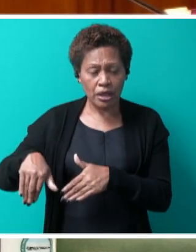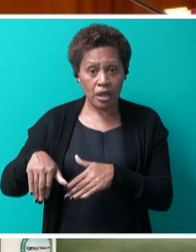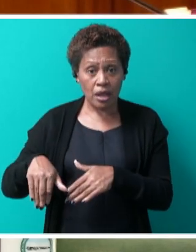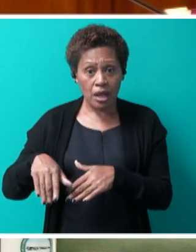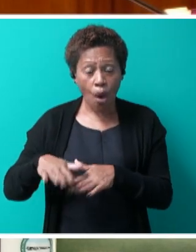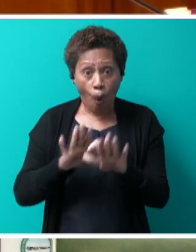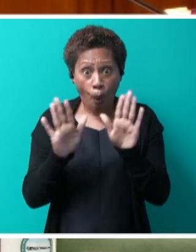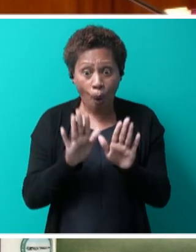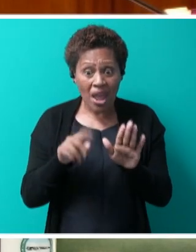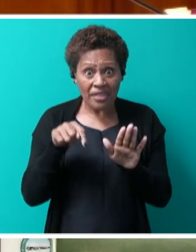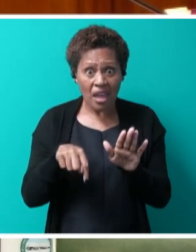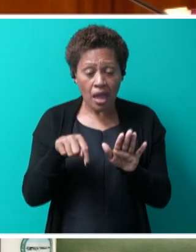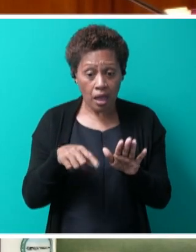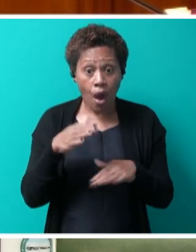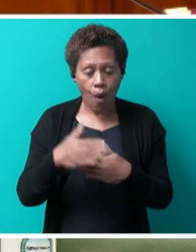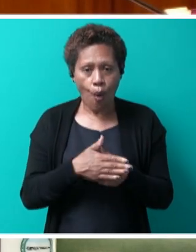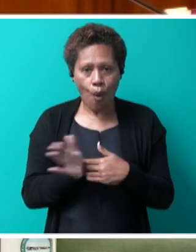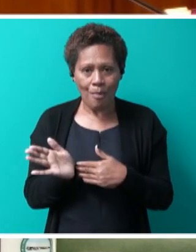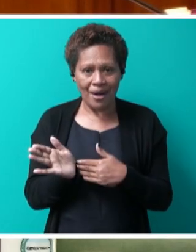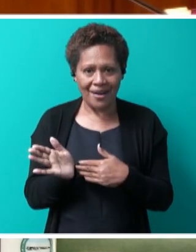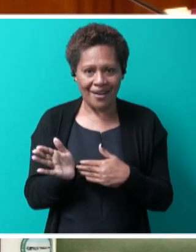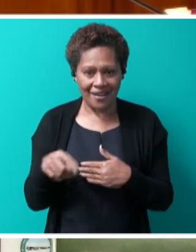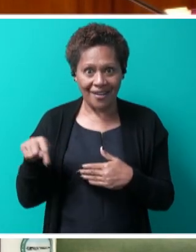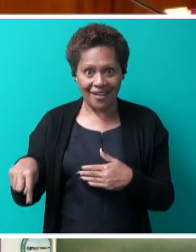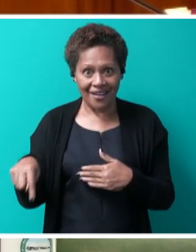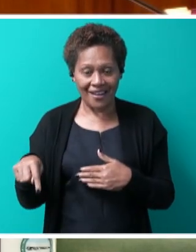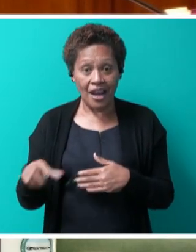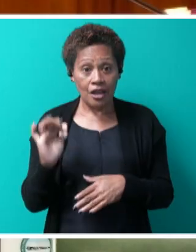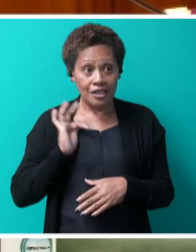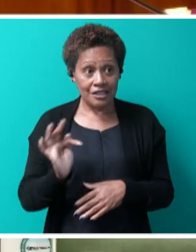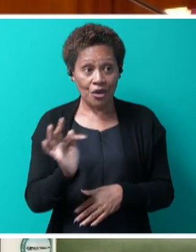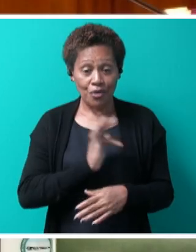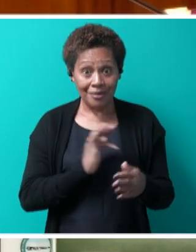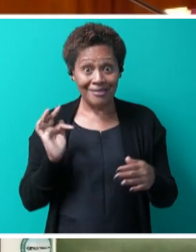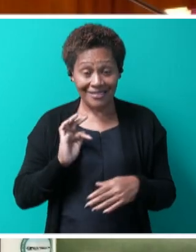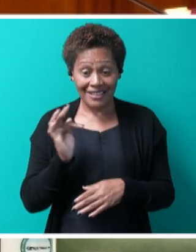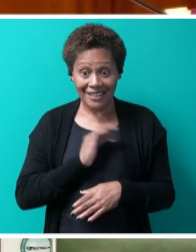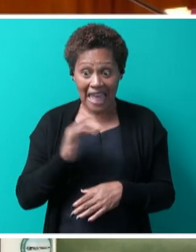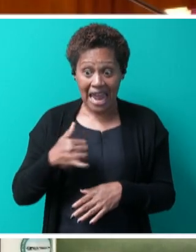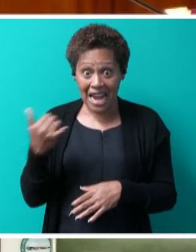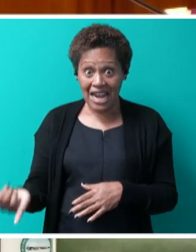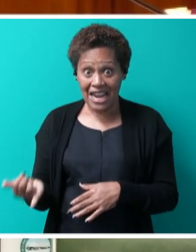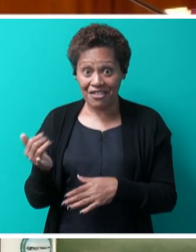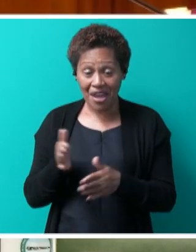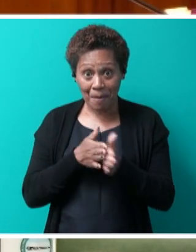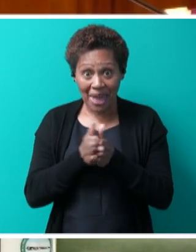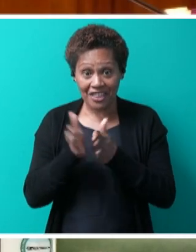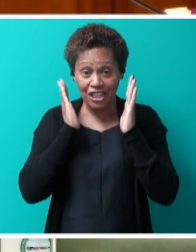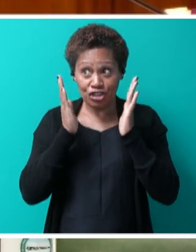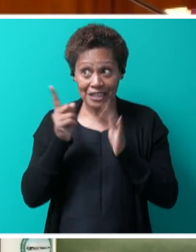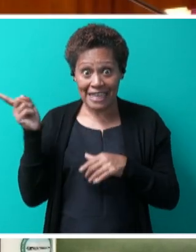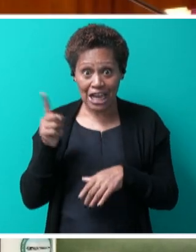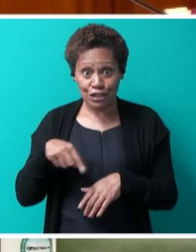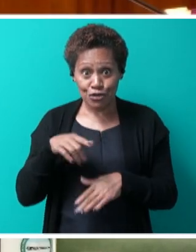na ba ma ngi komen na singa mengemela duni to bolis lesi lo tu sente dire bitu na lotu lo me mengarabira. Ena no